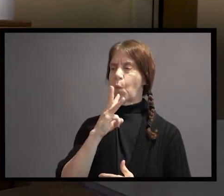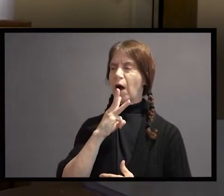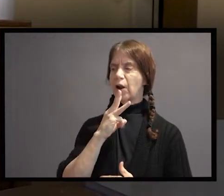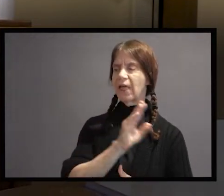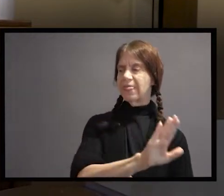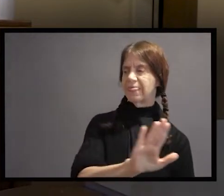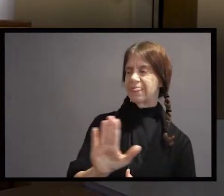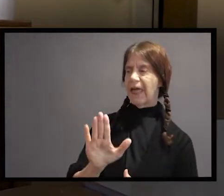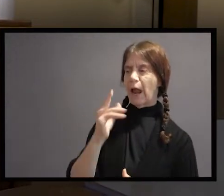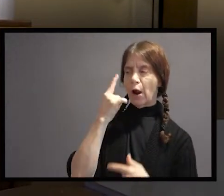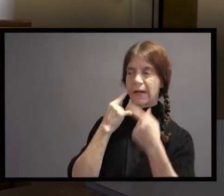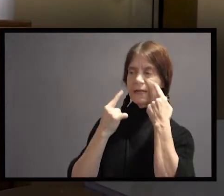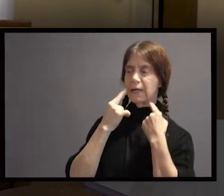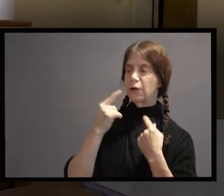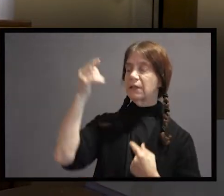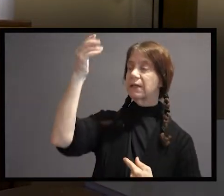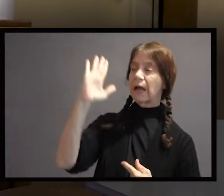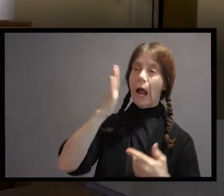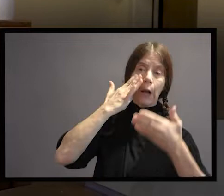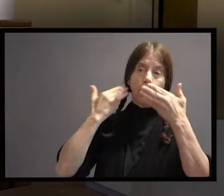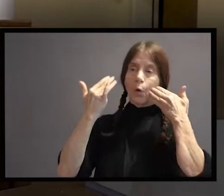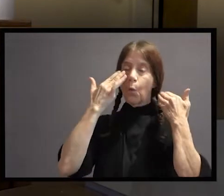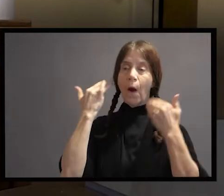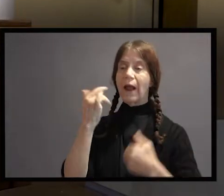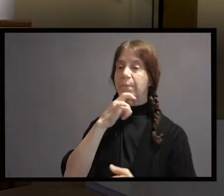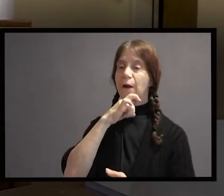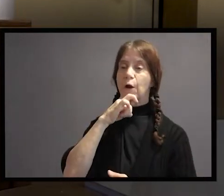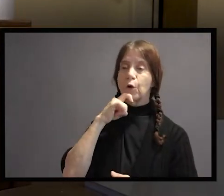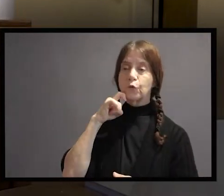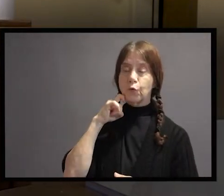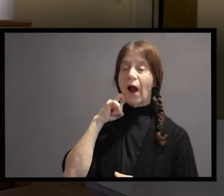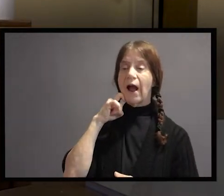and God will wipe away every tear from their eyes.